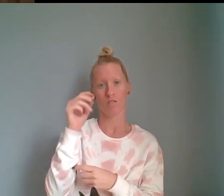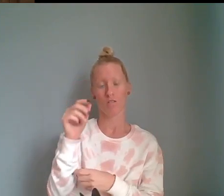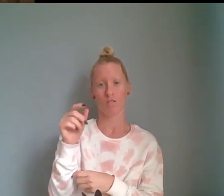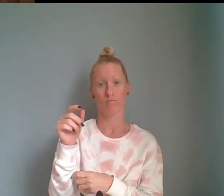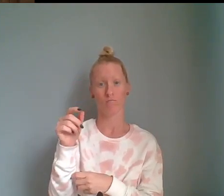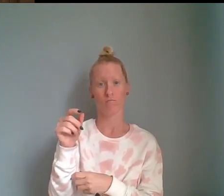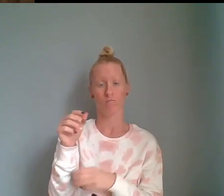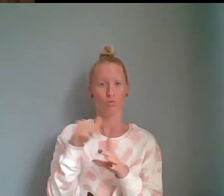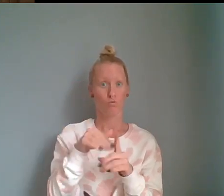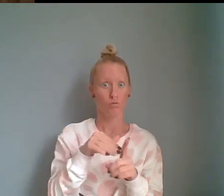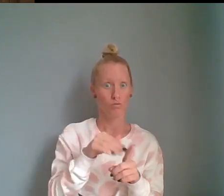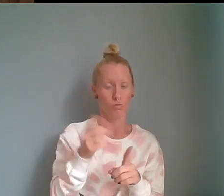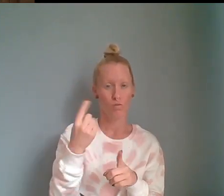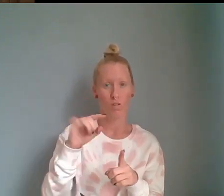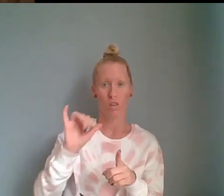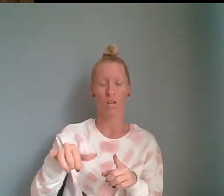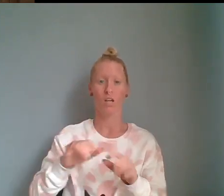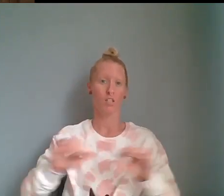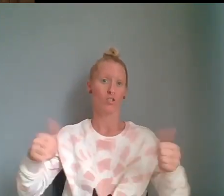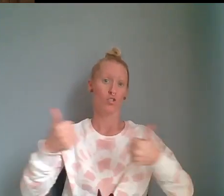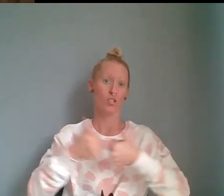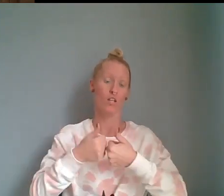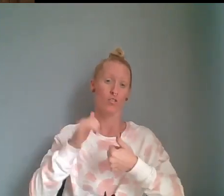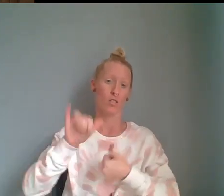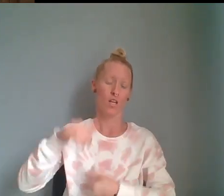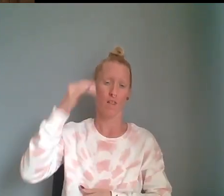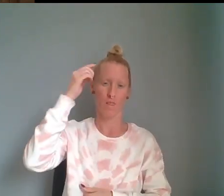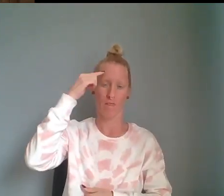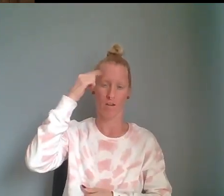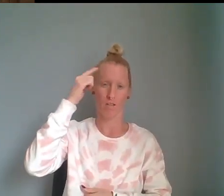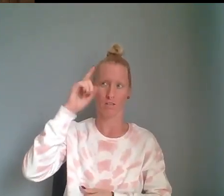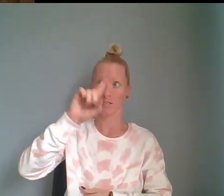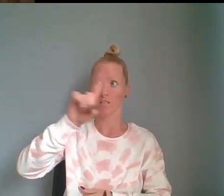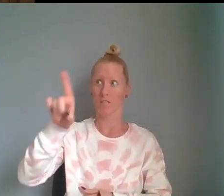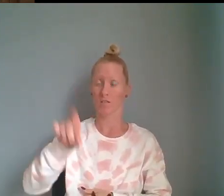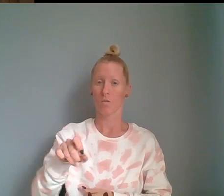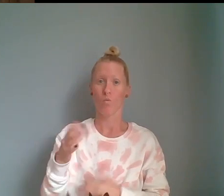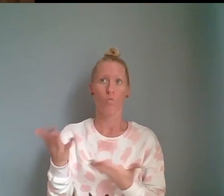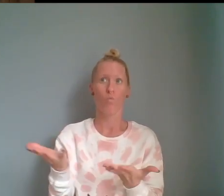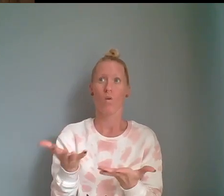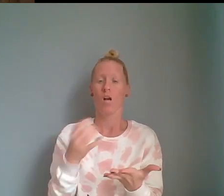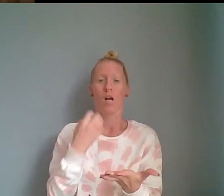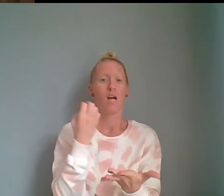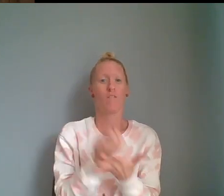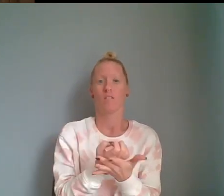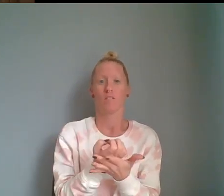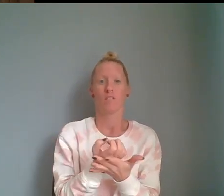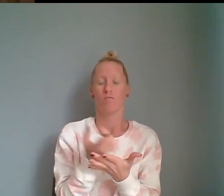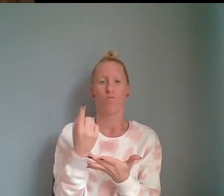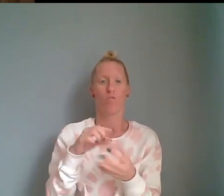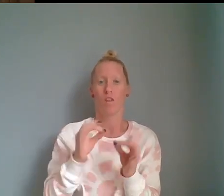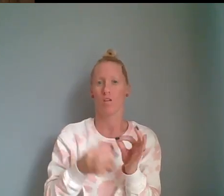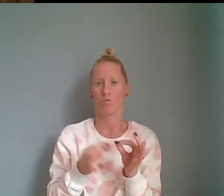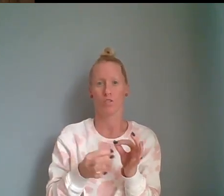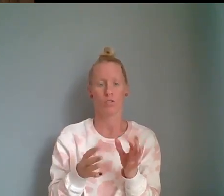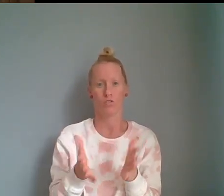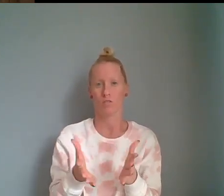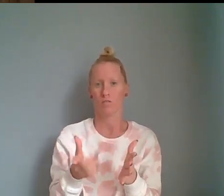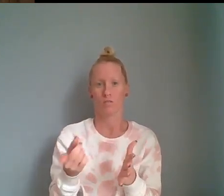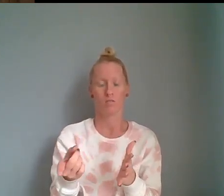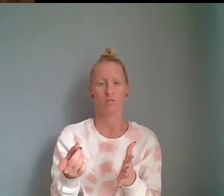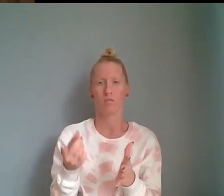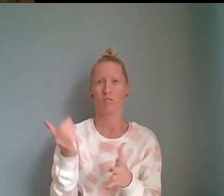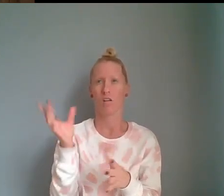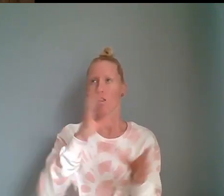the person challenge those thoughts by asking them what the evidence is for their interpretations, whether there are other ways of looking